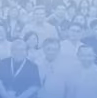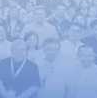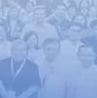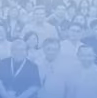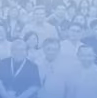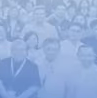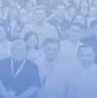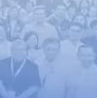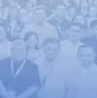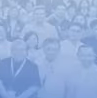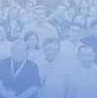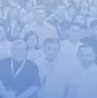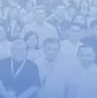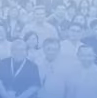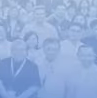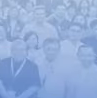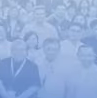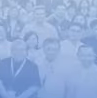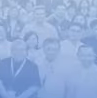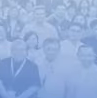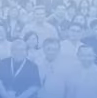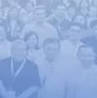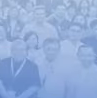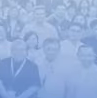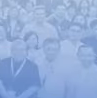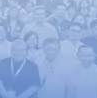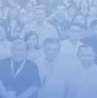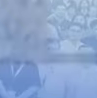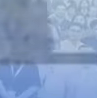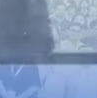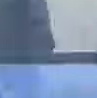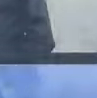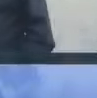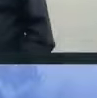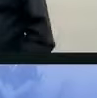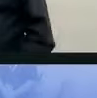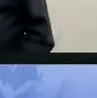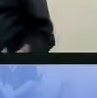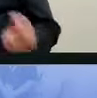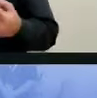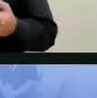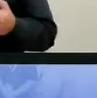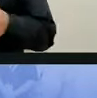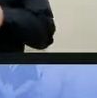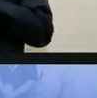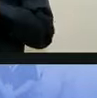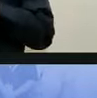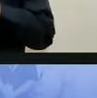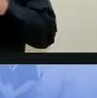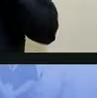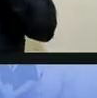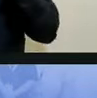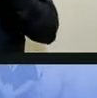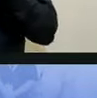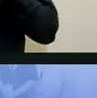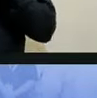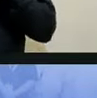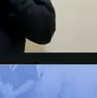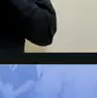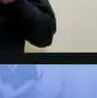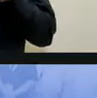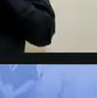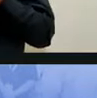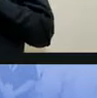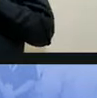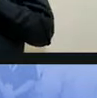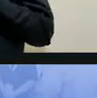be focusing on what we really do and where we do our work, which are the levels of engagement that we are doing, followed